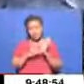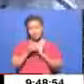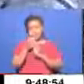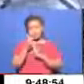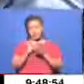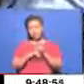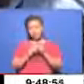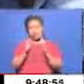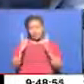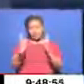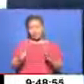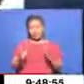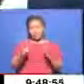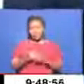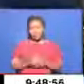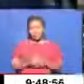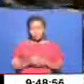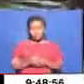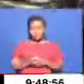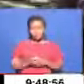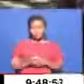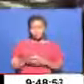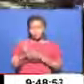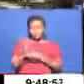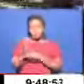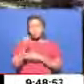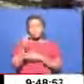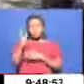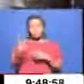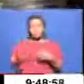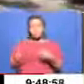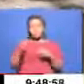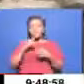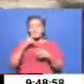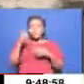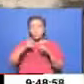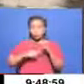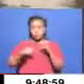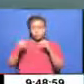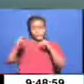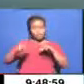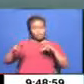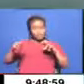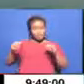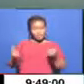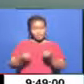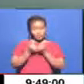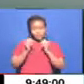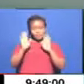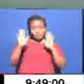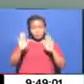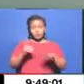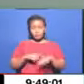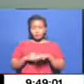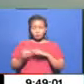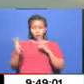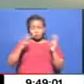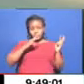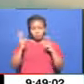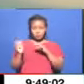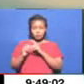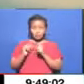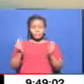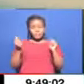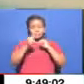effort. Dutch Ambassador to Kenya Martin Brouwer says the study is coming at a critical time when climate change is also threatening the existence of the